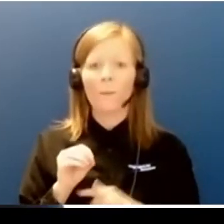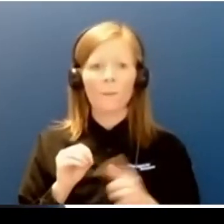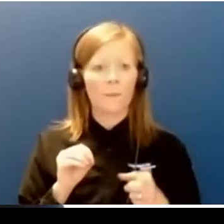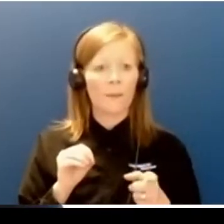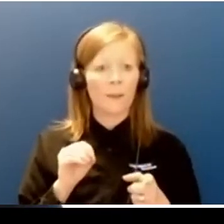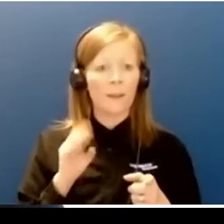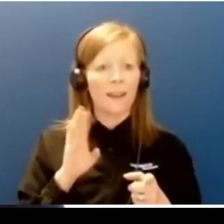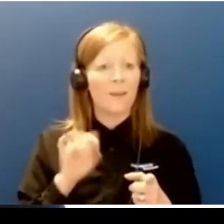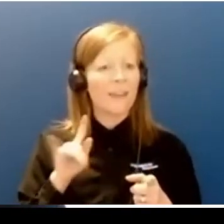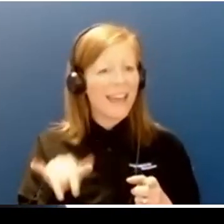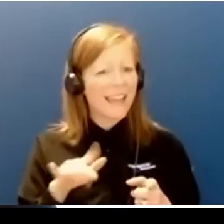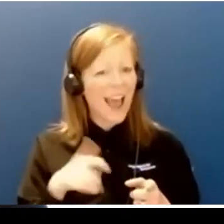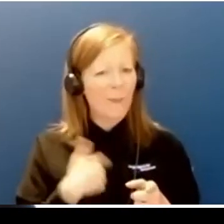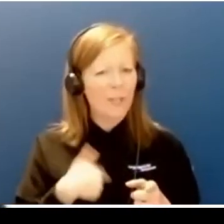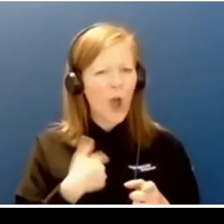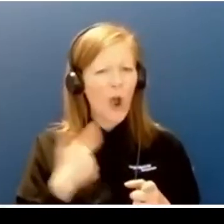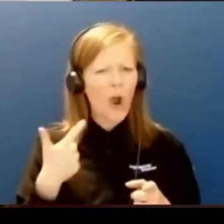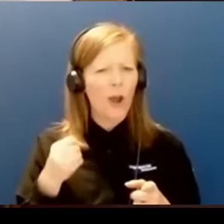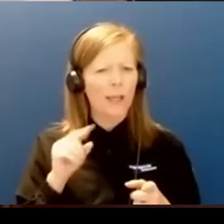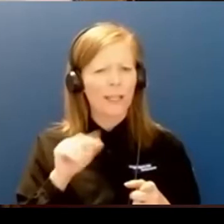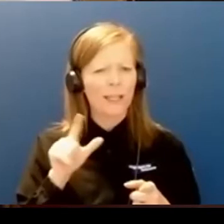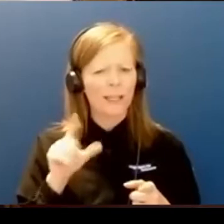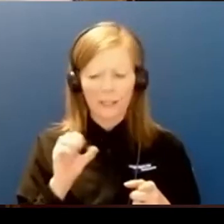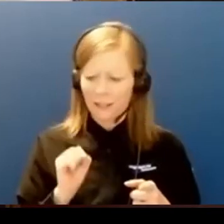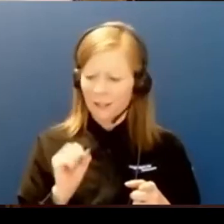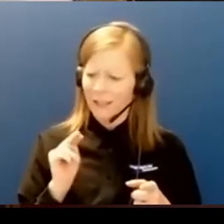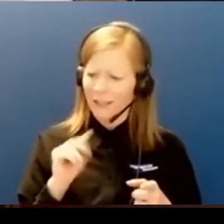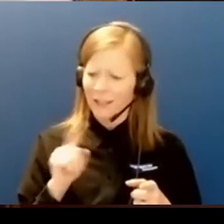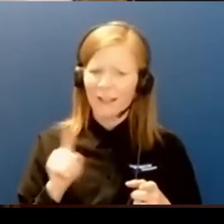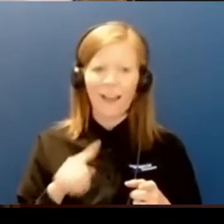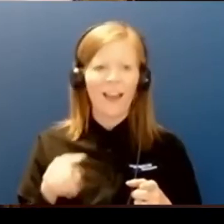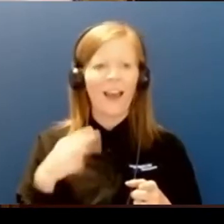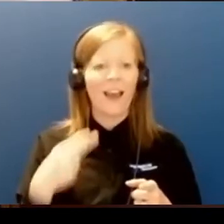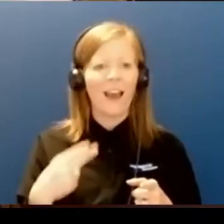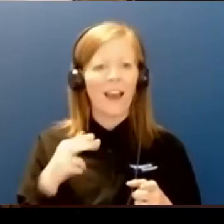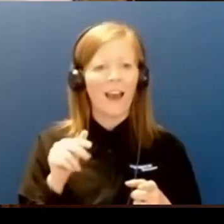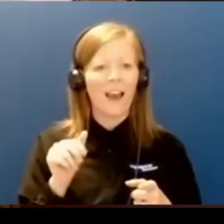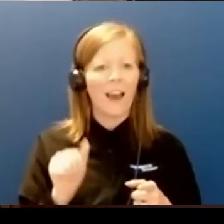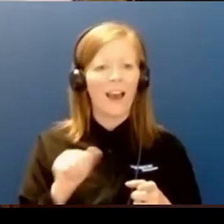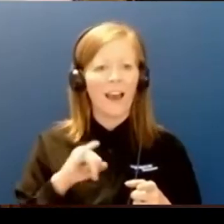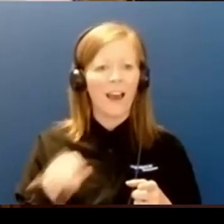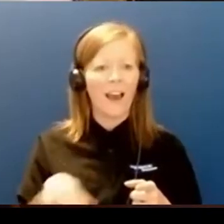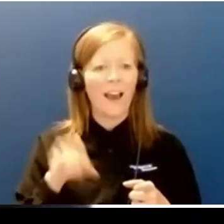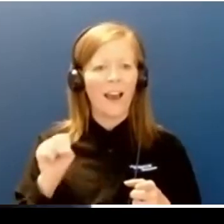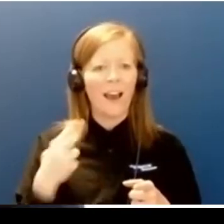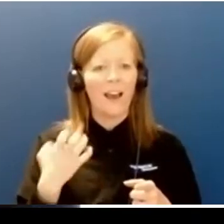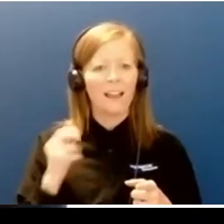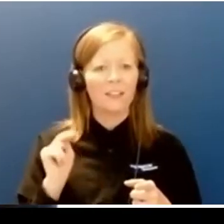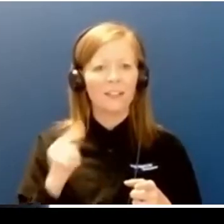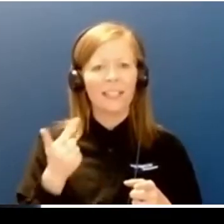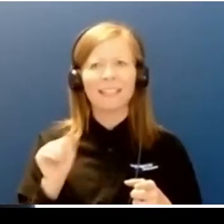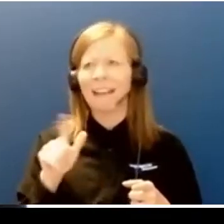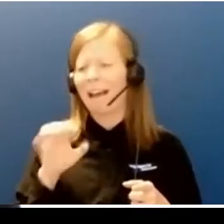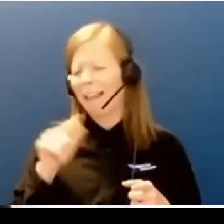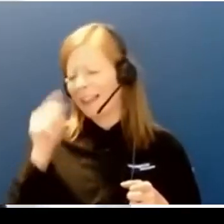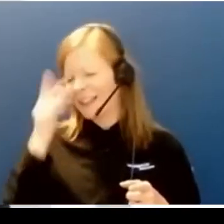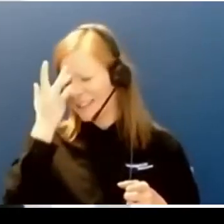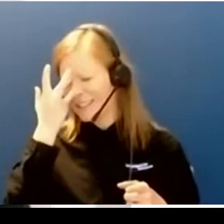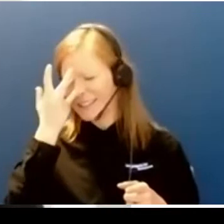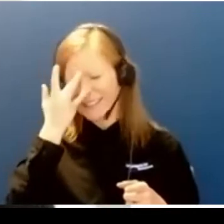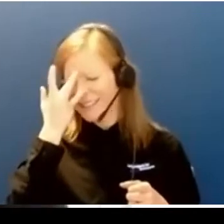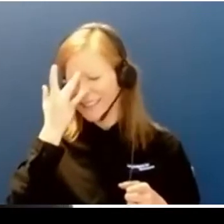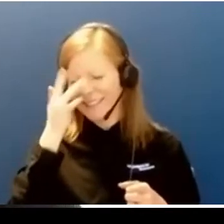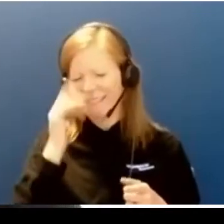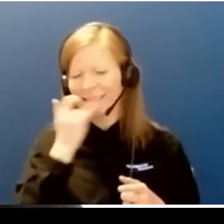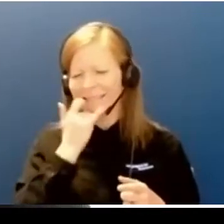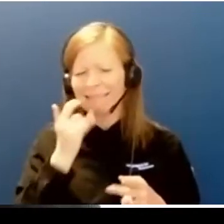sorry, Betty Hashingalis. Oh, I'm sorry, Dr. Betty Hashingalis, who is the Division Chief. Dr. Betty.